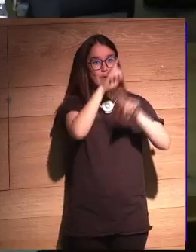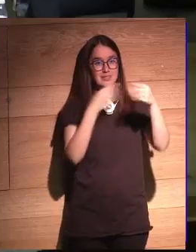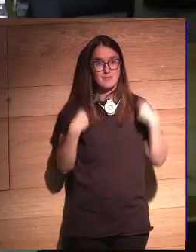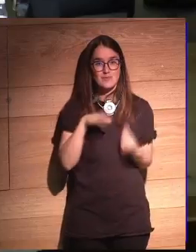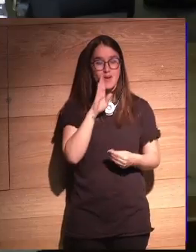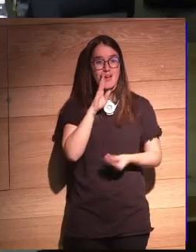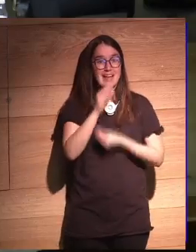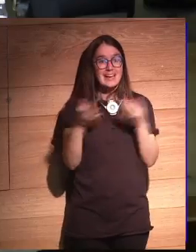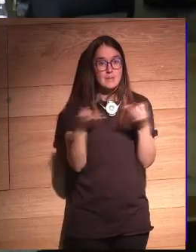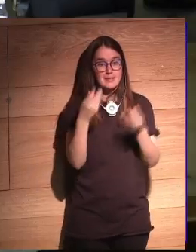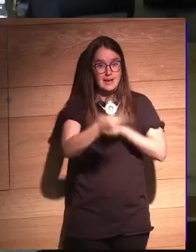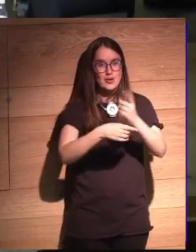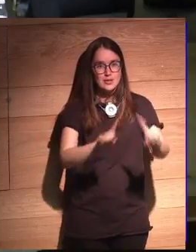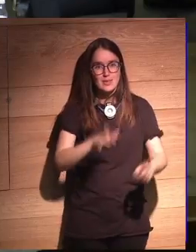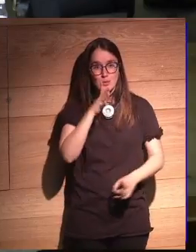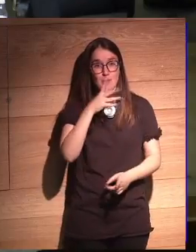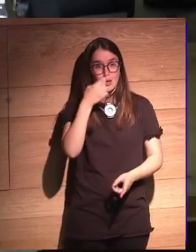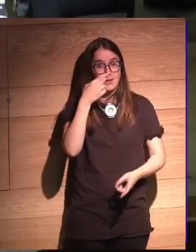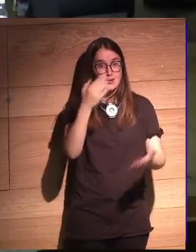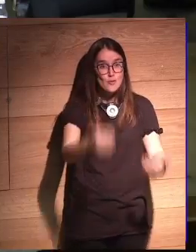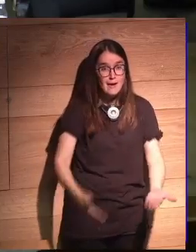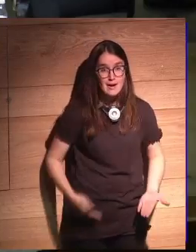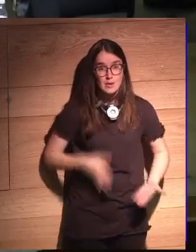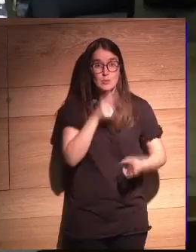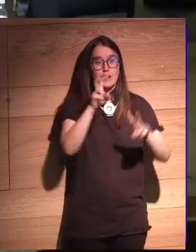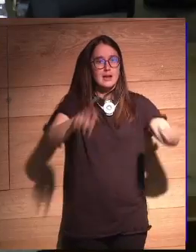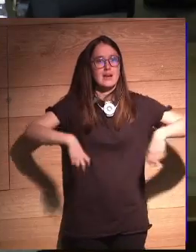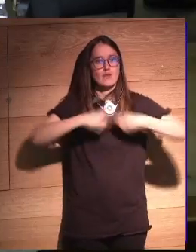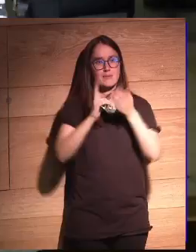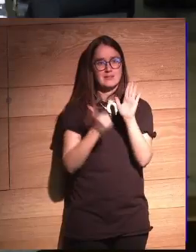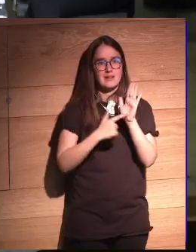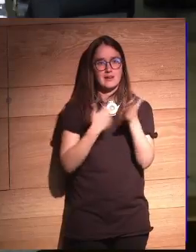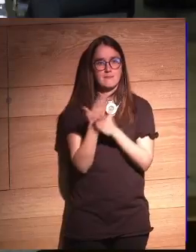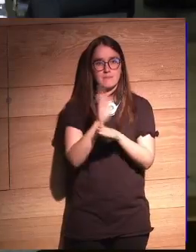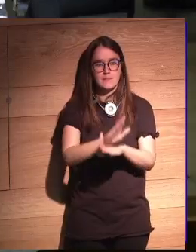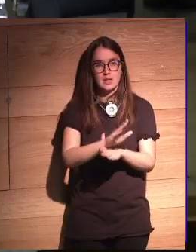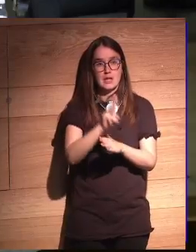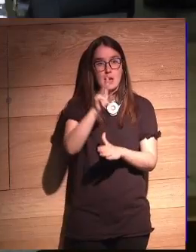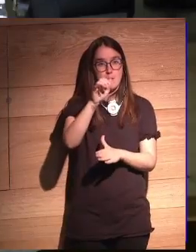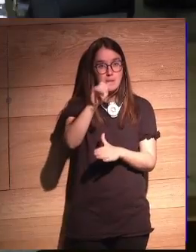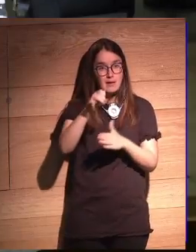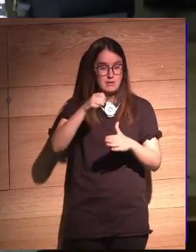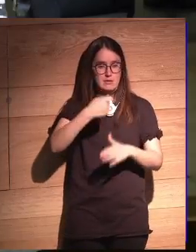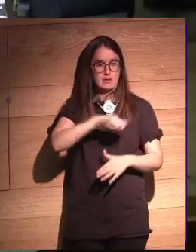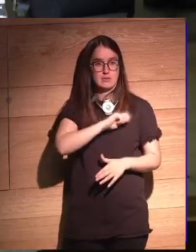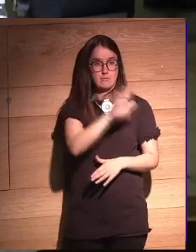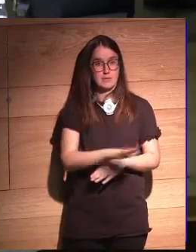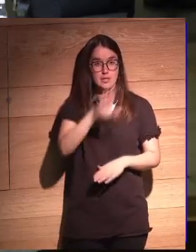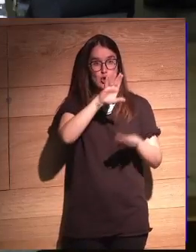with surveys like that one, but those surveys doesn't happen because no one wants them to happen. And the law